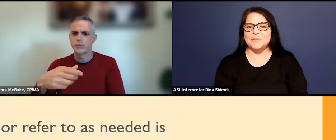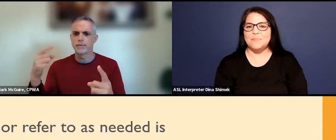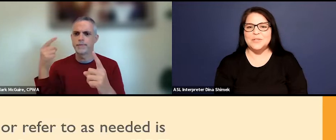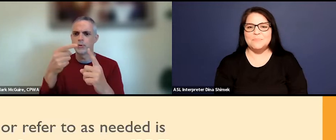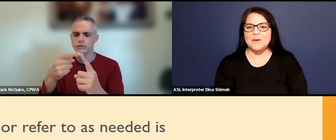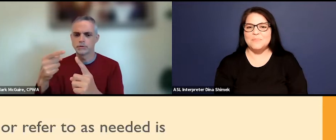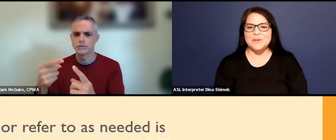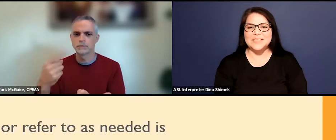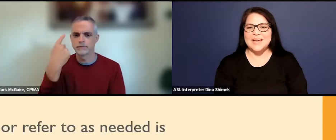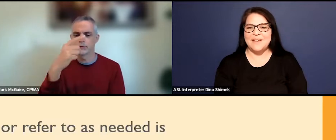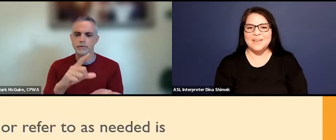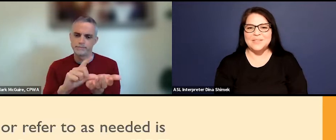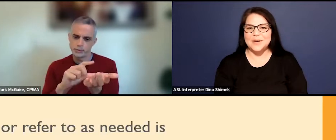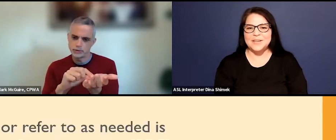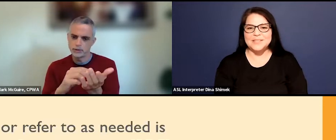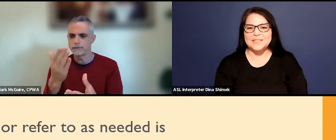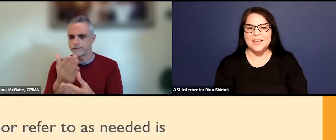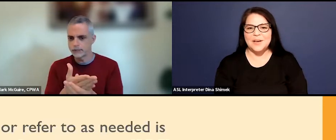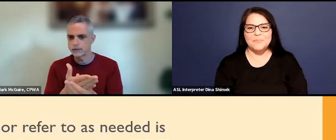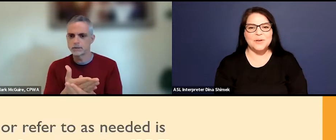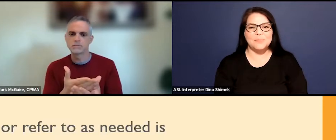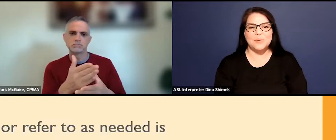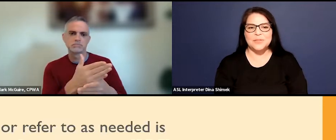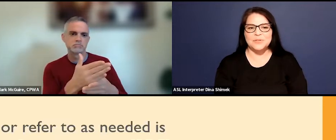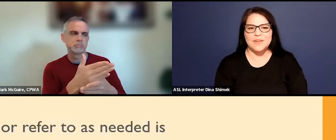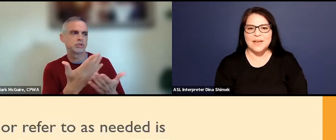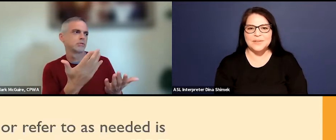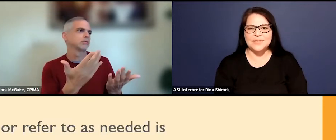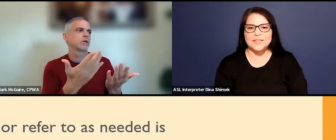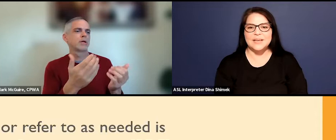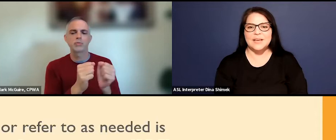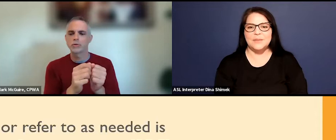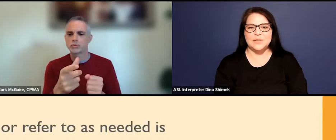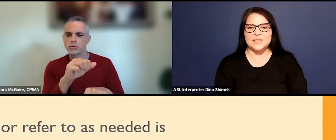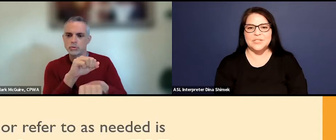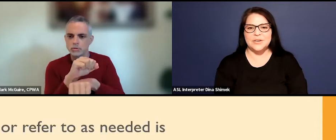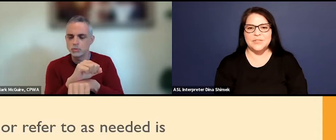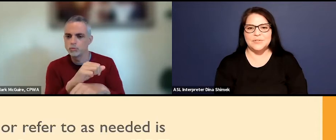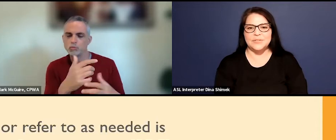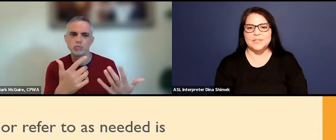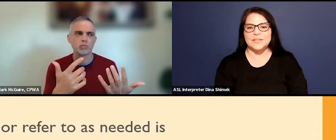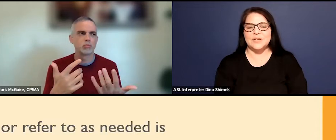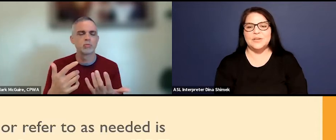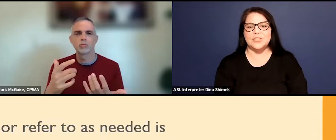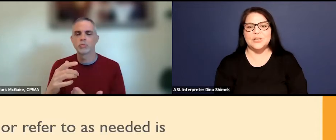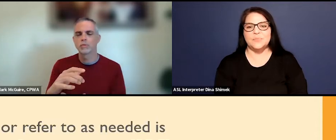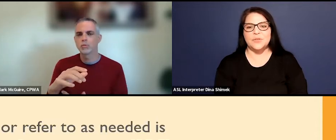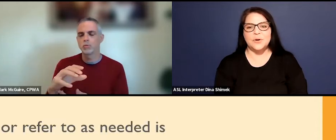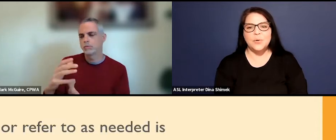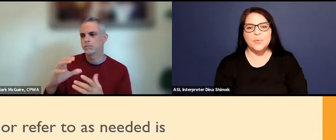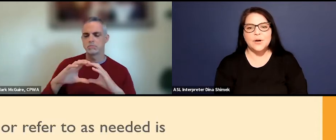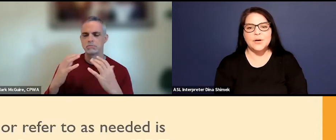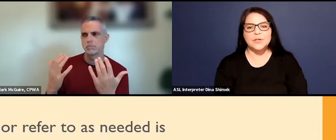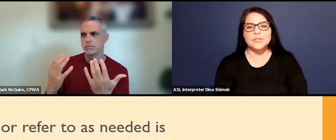Also, some bonus PowerPoints I have as well to help. You can print those files. I'm willing to share those. You could share them with